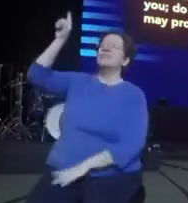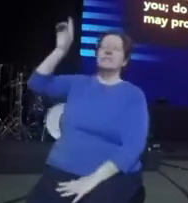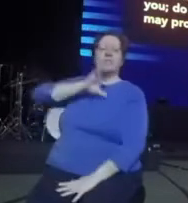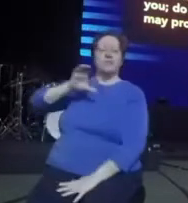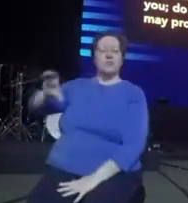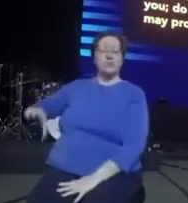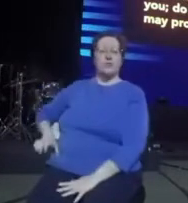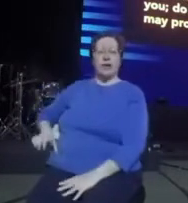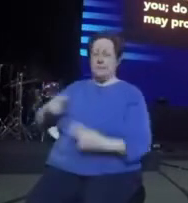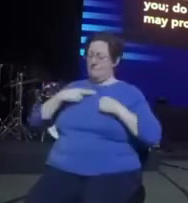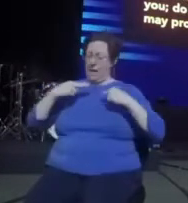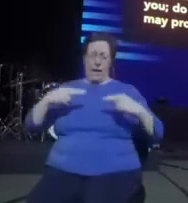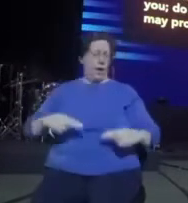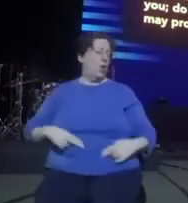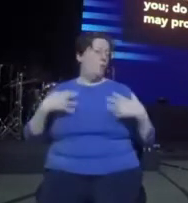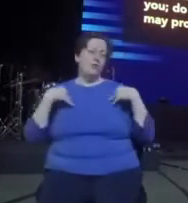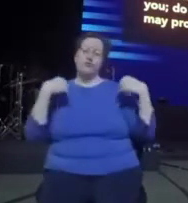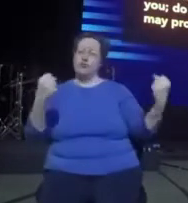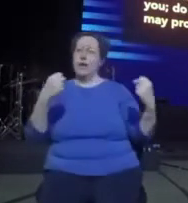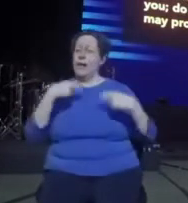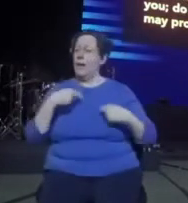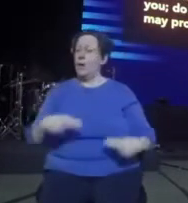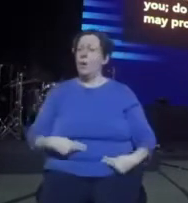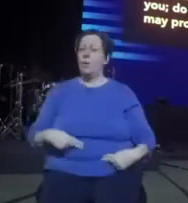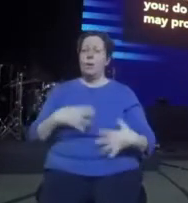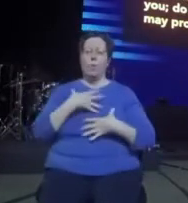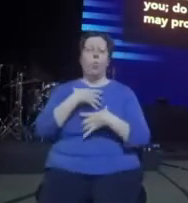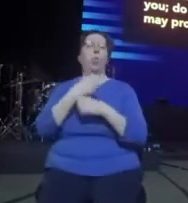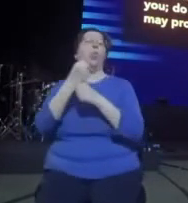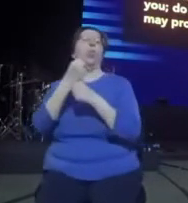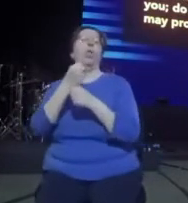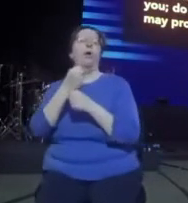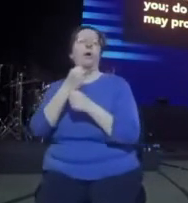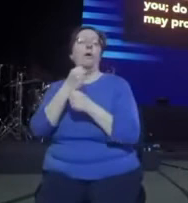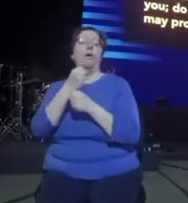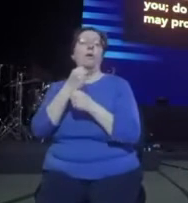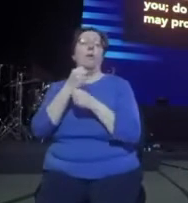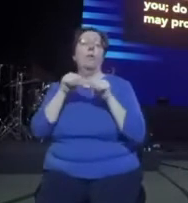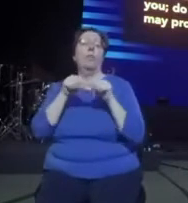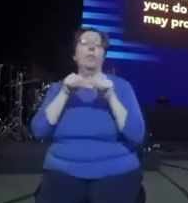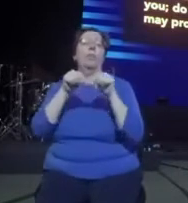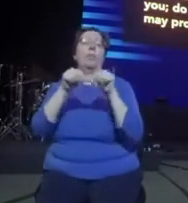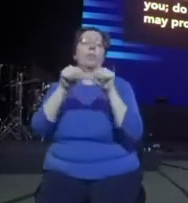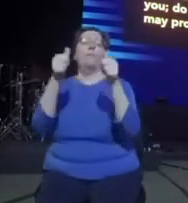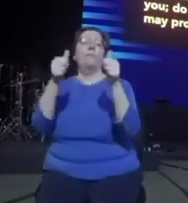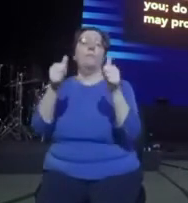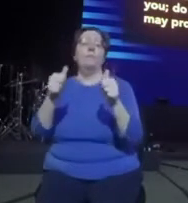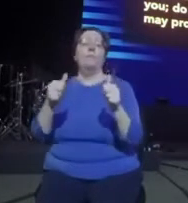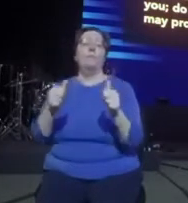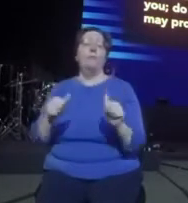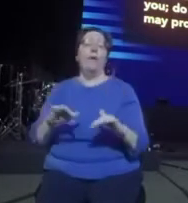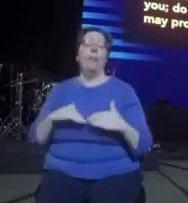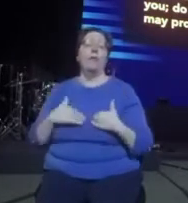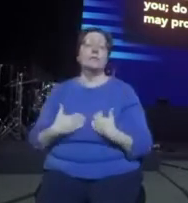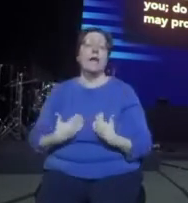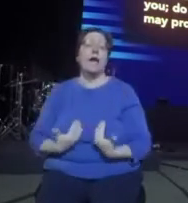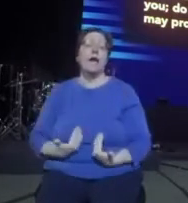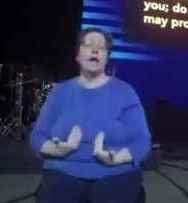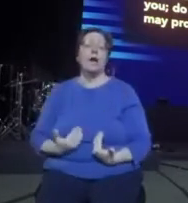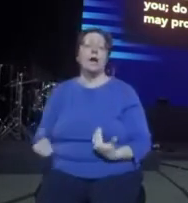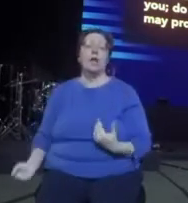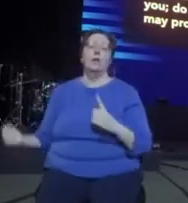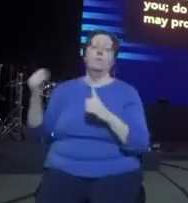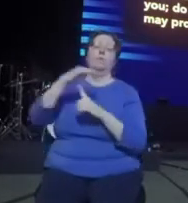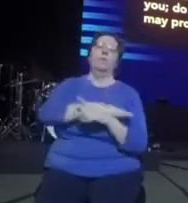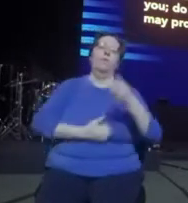Your human strength and your human courage will only last for a while until you get worn down and the waves start coming